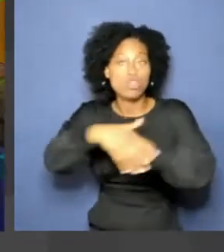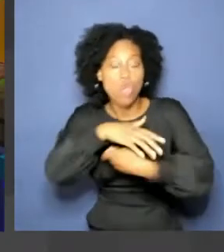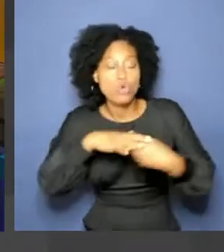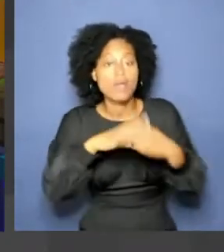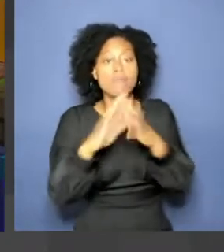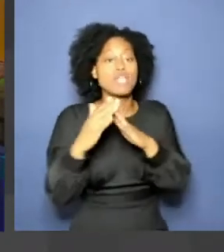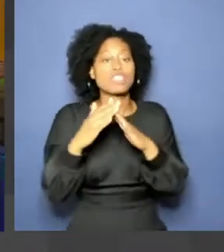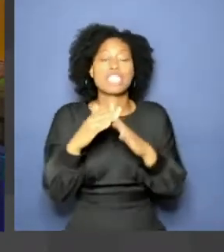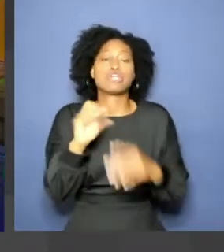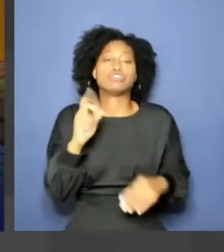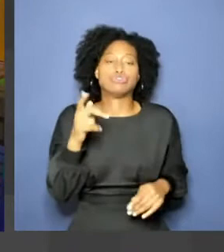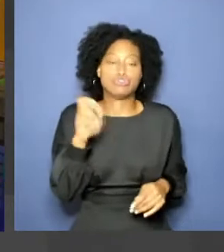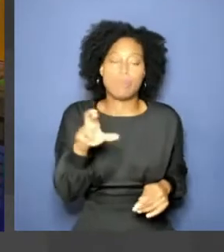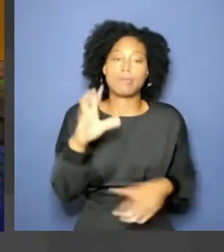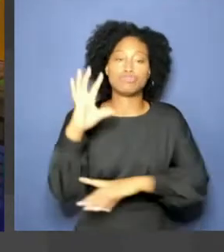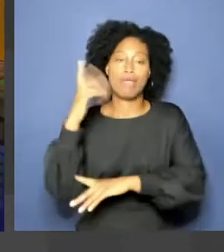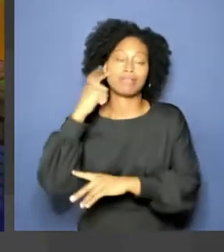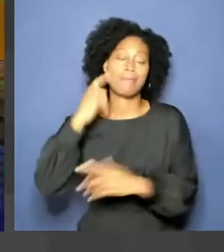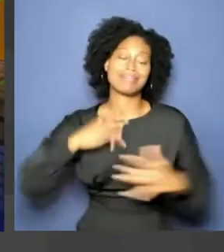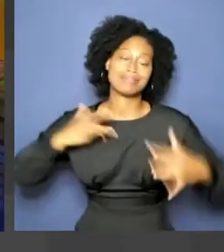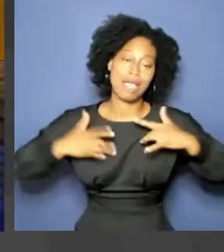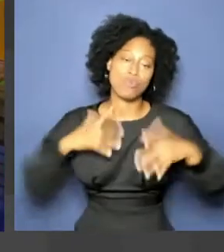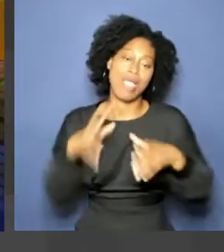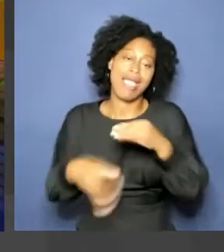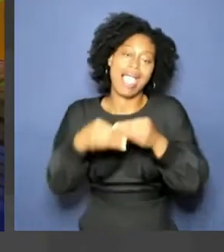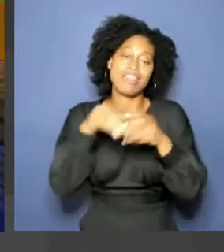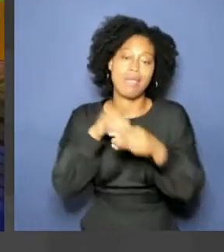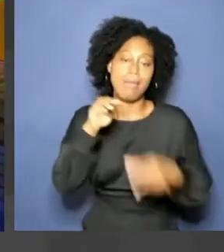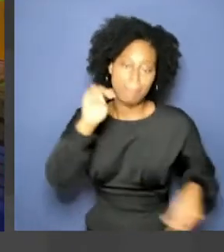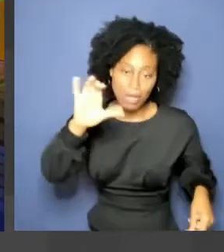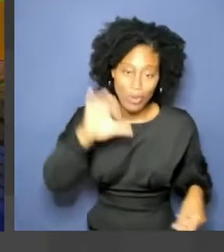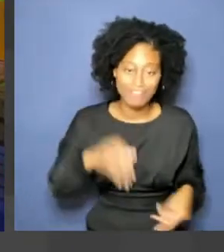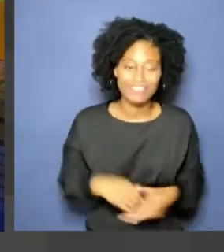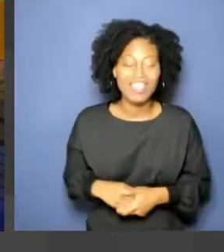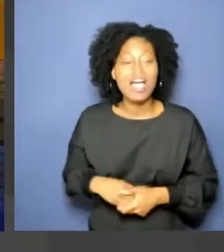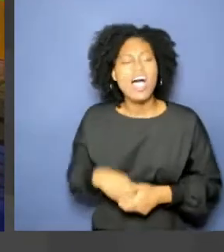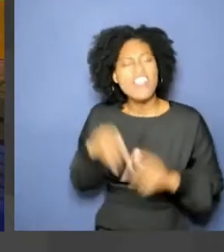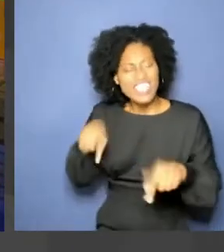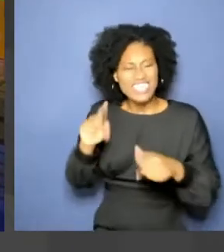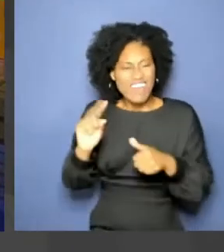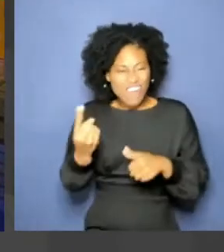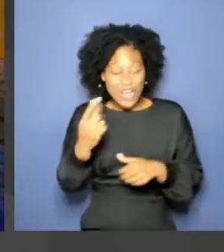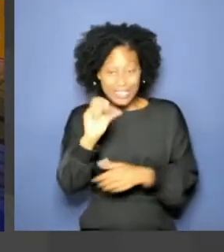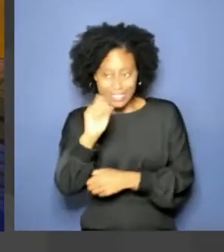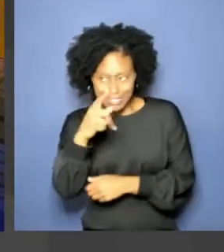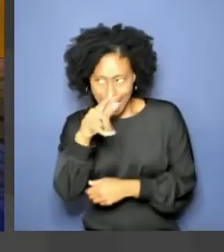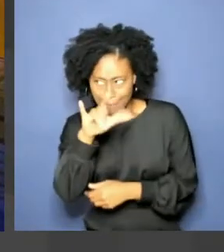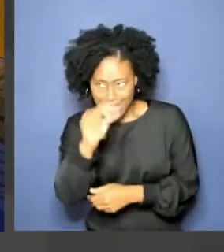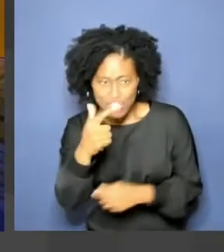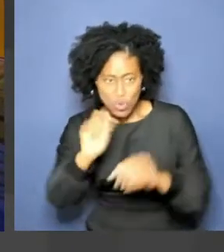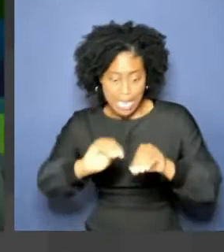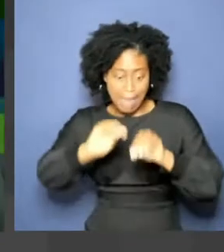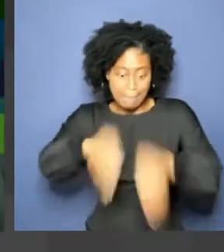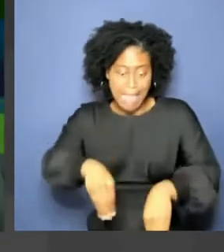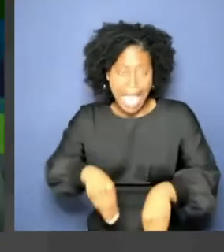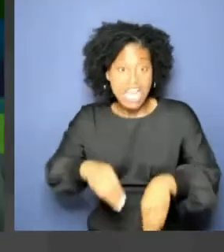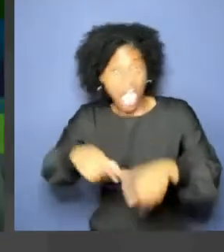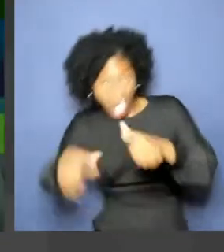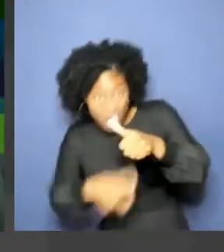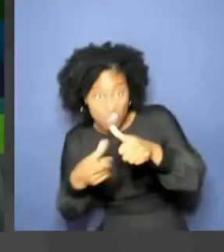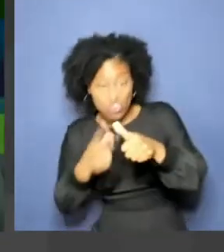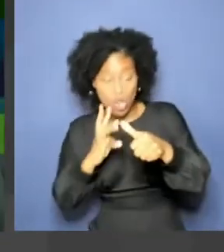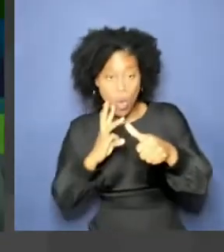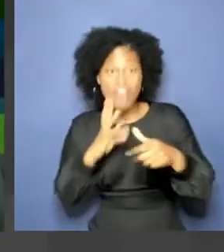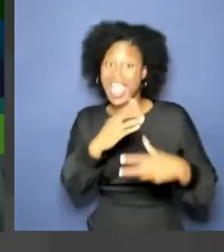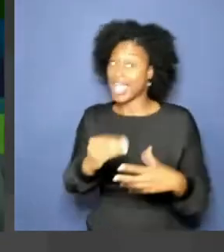really, really excited that we're adding them to Minecraft. That's awesome. And this is the first sapling that you can plant underwater. Yeah, you can plant it underwater and on land as